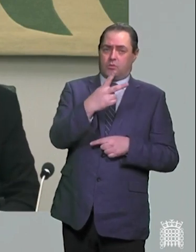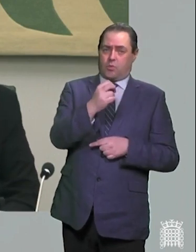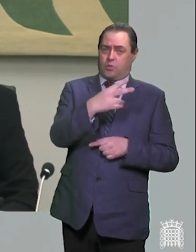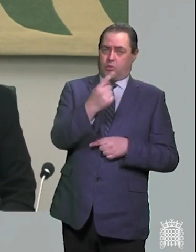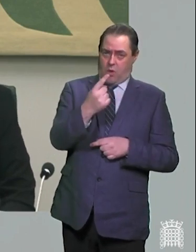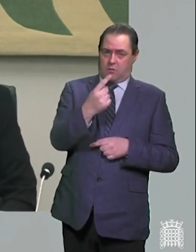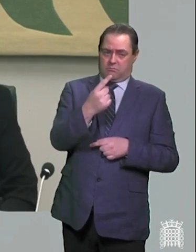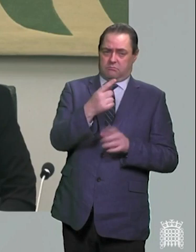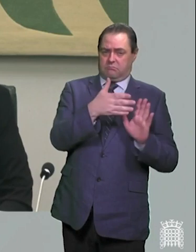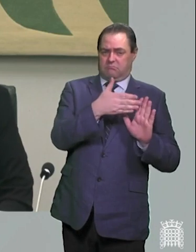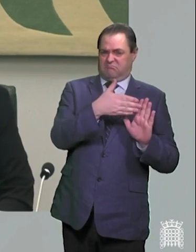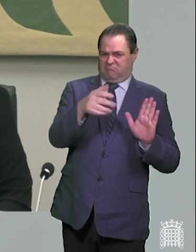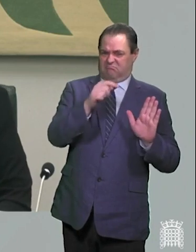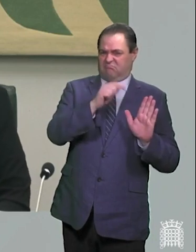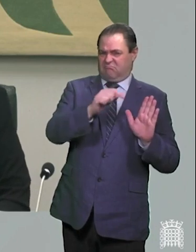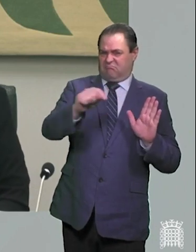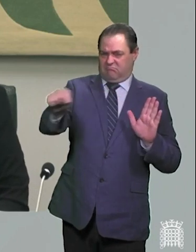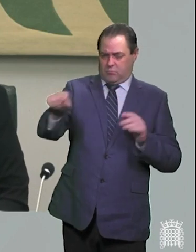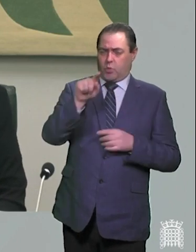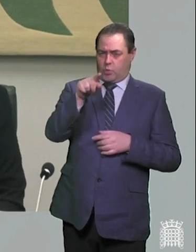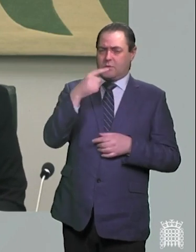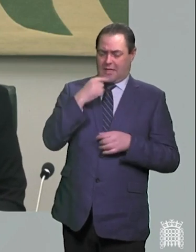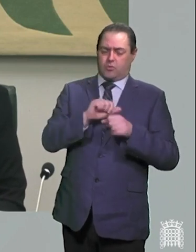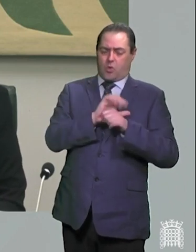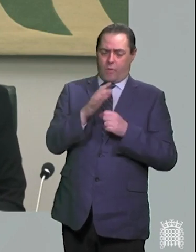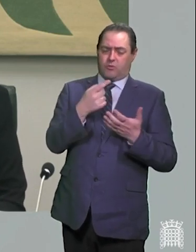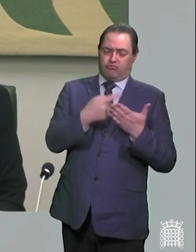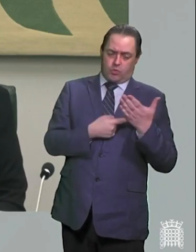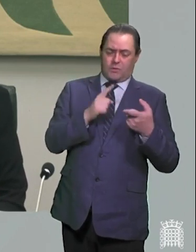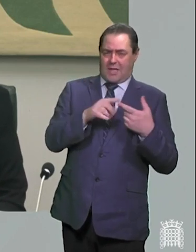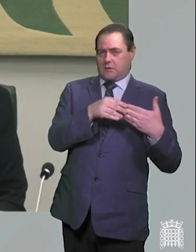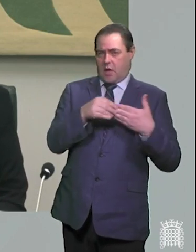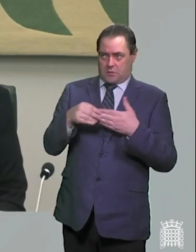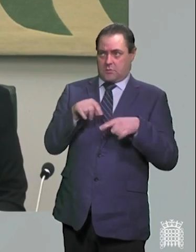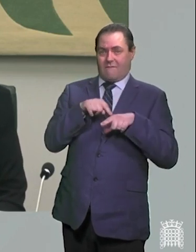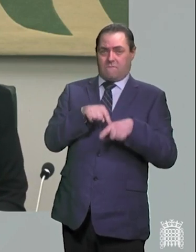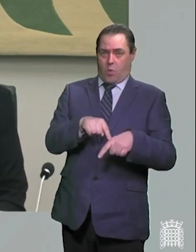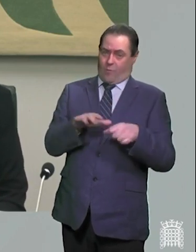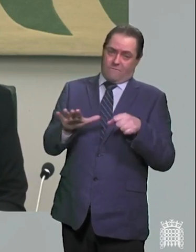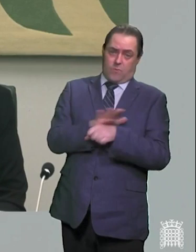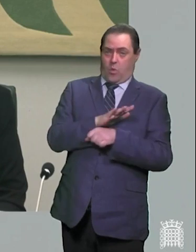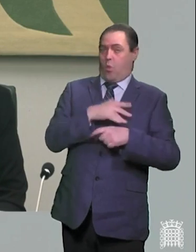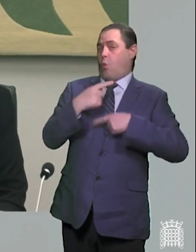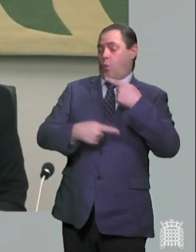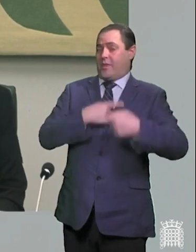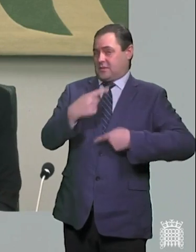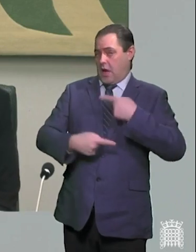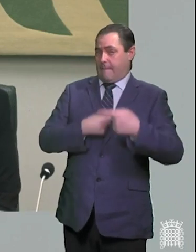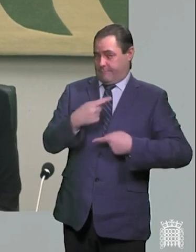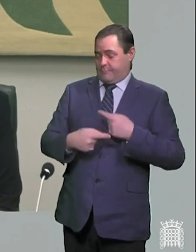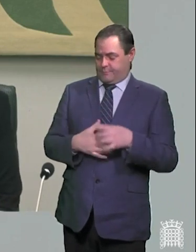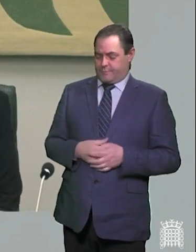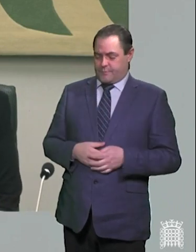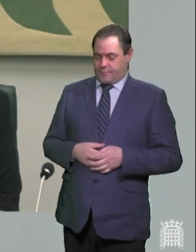2021 onwards, you told the House that COVID rules and guidance were followed completely and at all times. Following